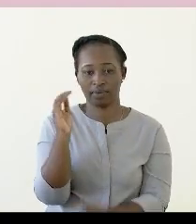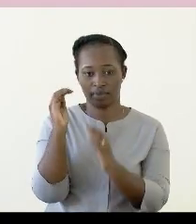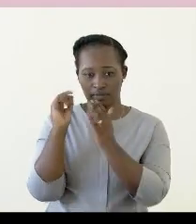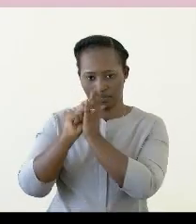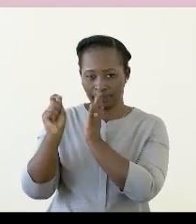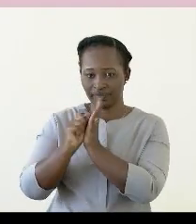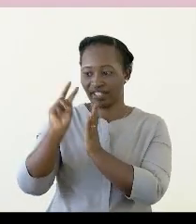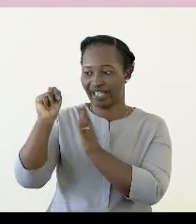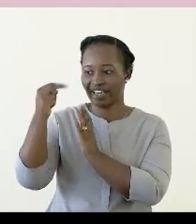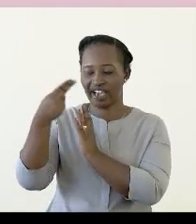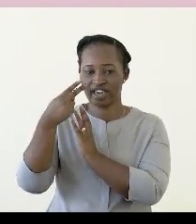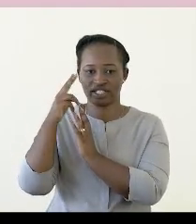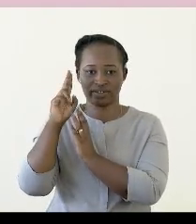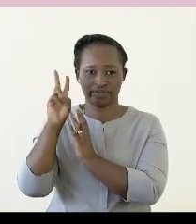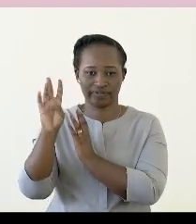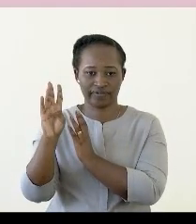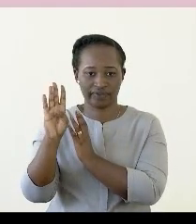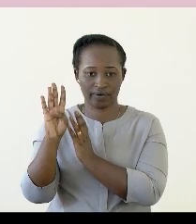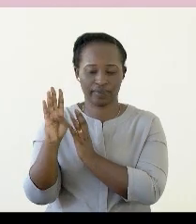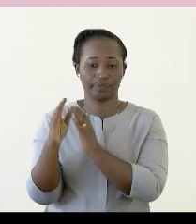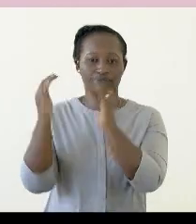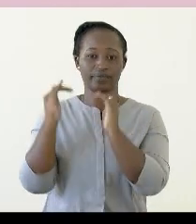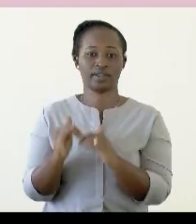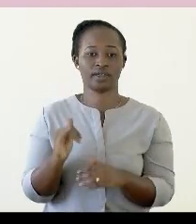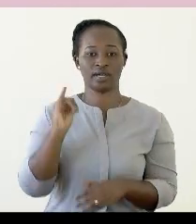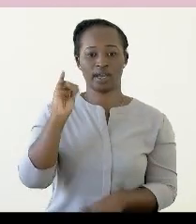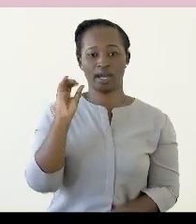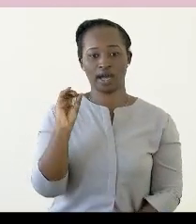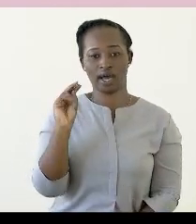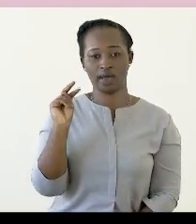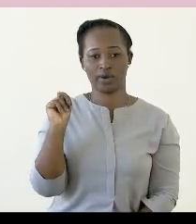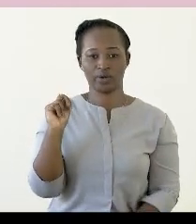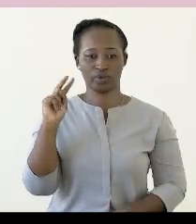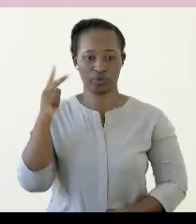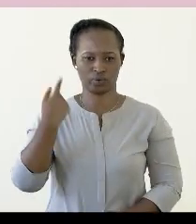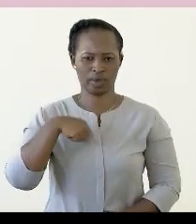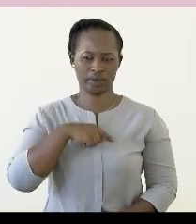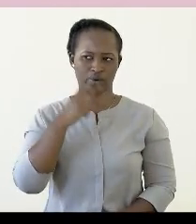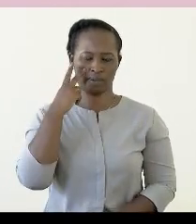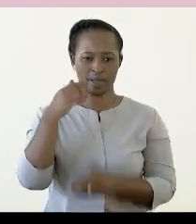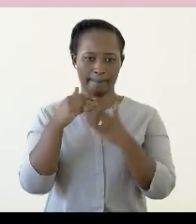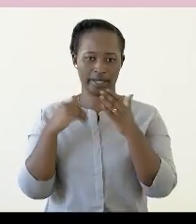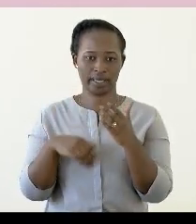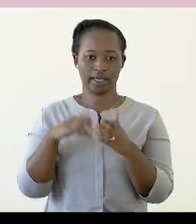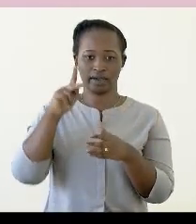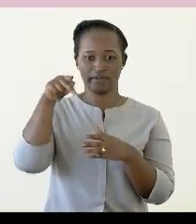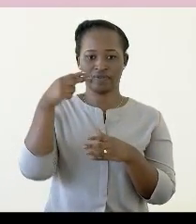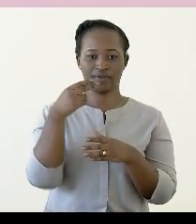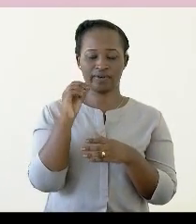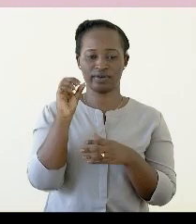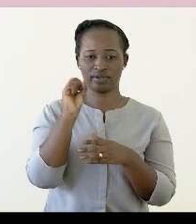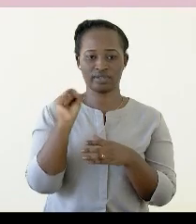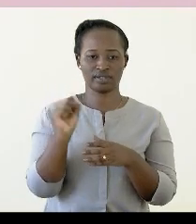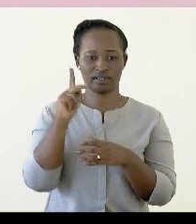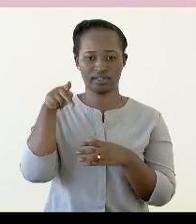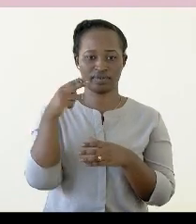radical. Iron 2, it's this one. We have seen it in the previous slides. And the phosphide ion, of